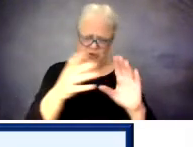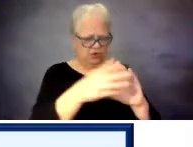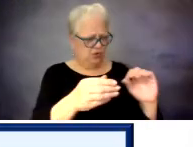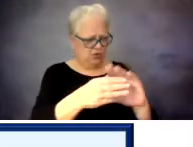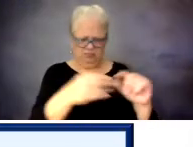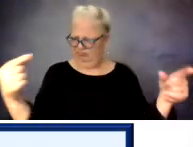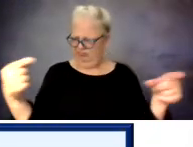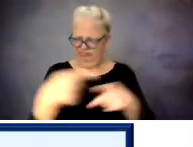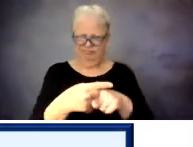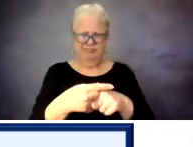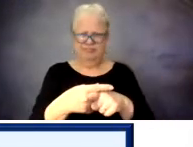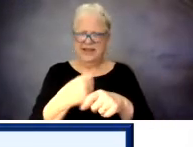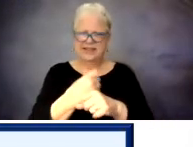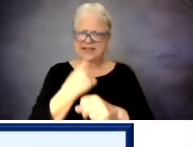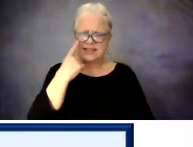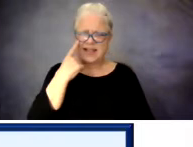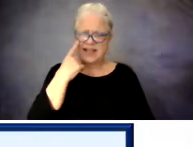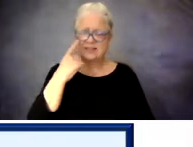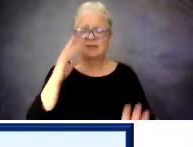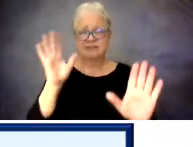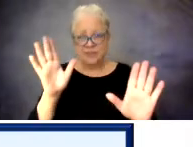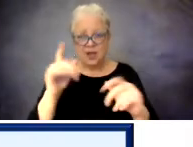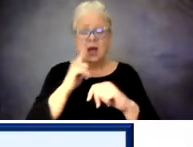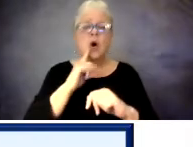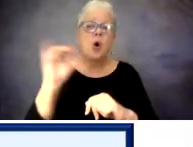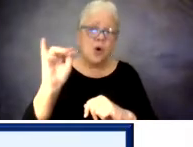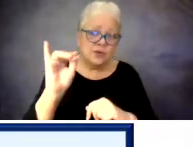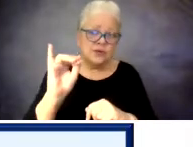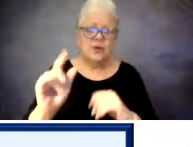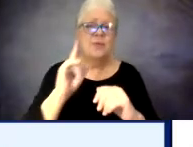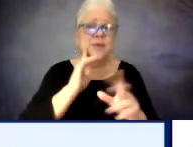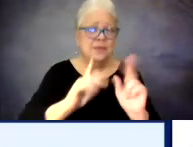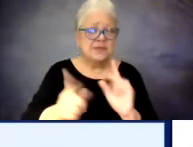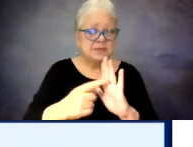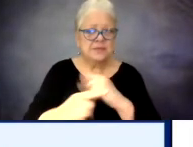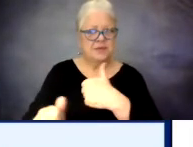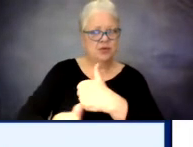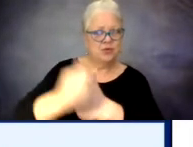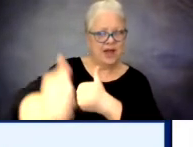so threats to harm are something to keep an eye out for as well.